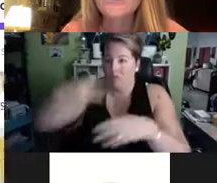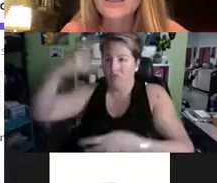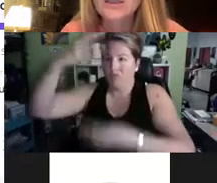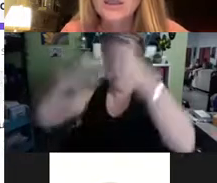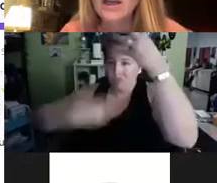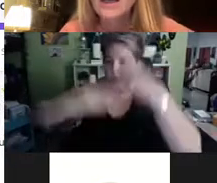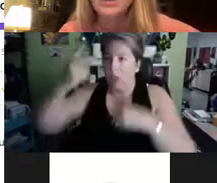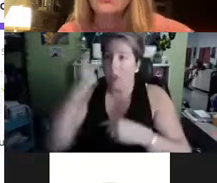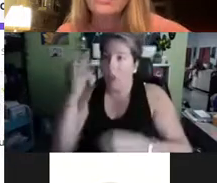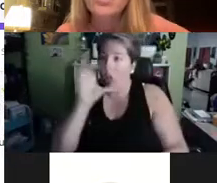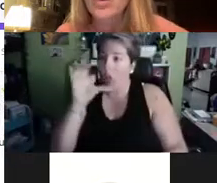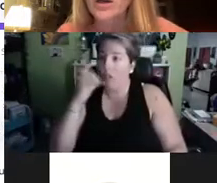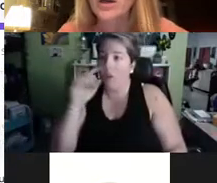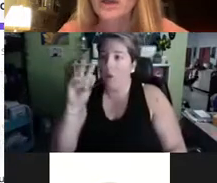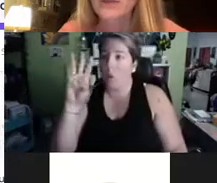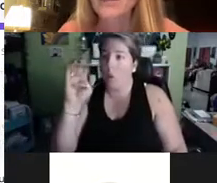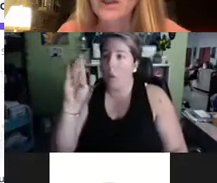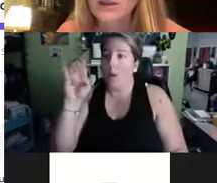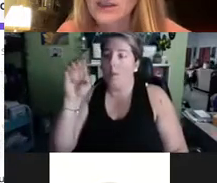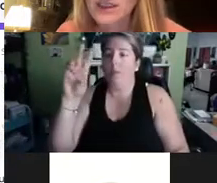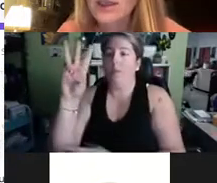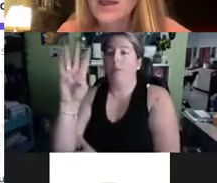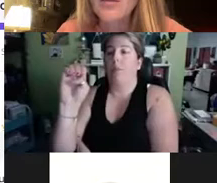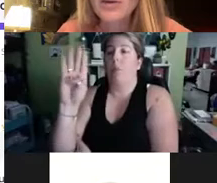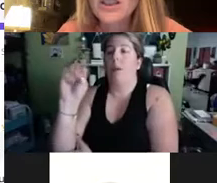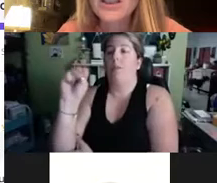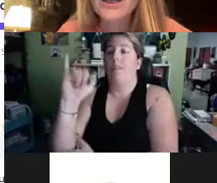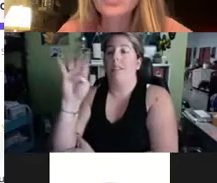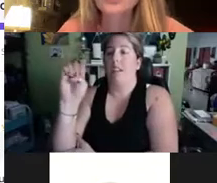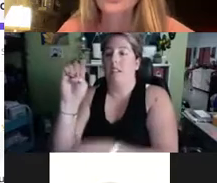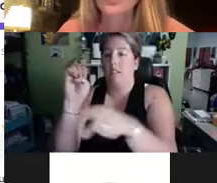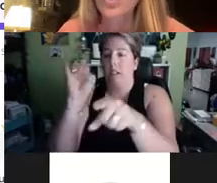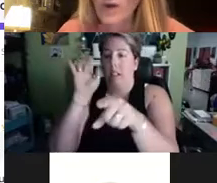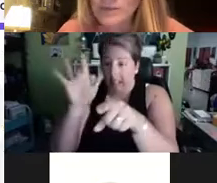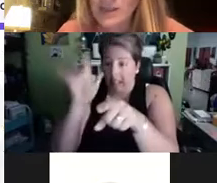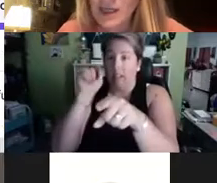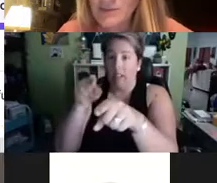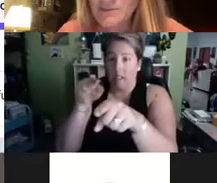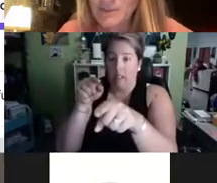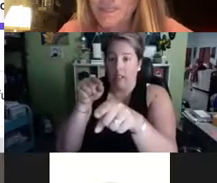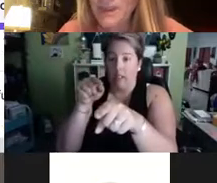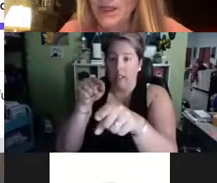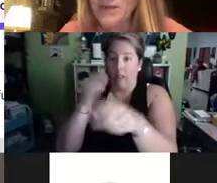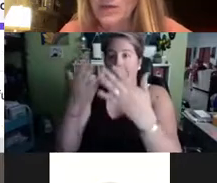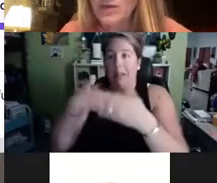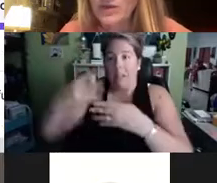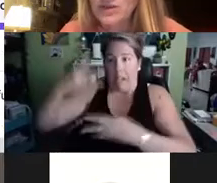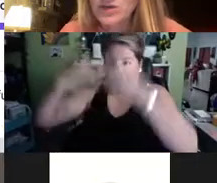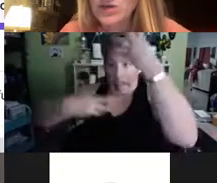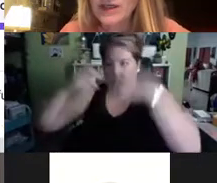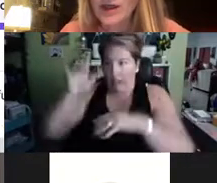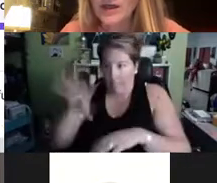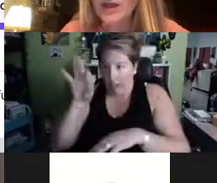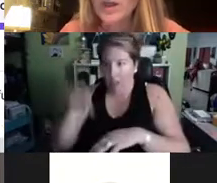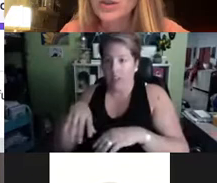down to see, and I had a bunch more listed, but you just click on website, and then you're going